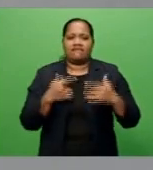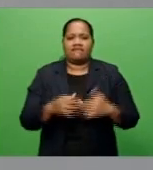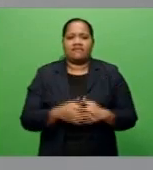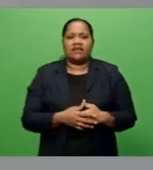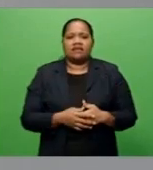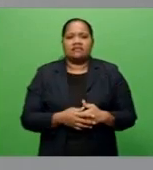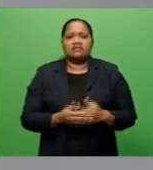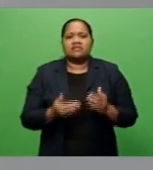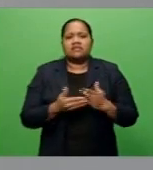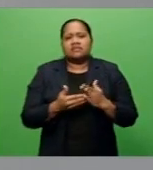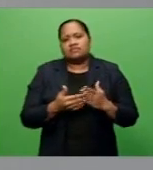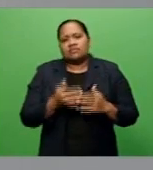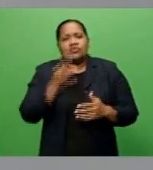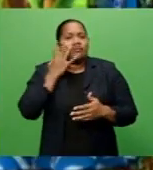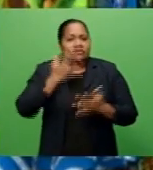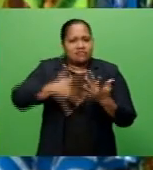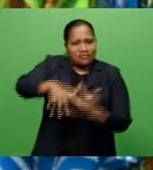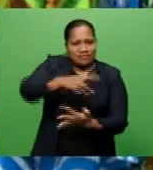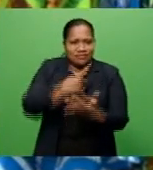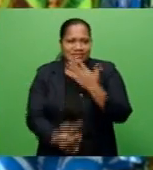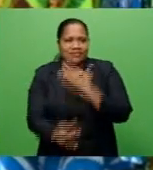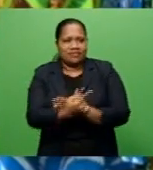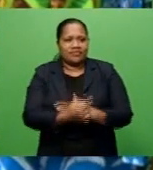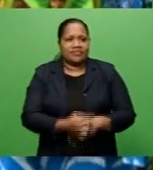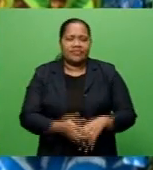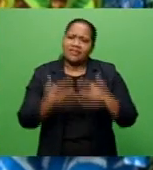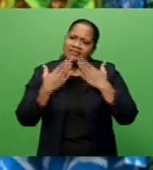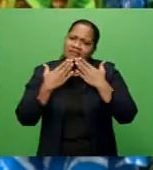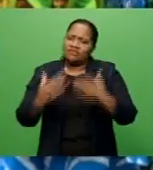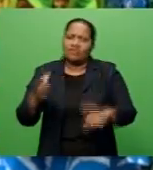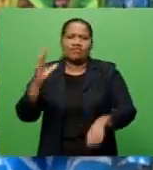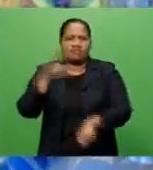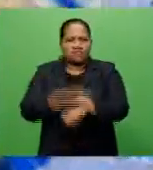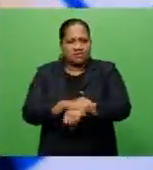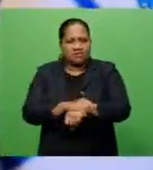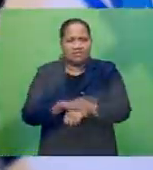during the hurricane. Thank you, police officers, for risking